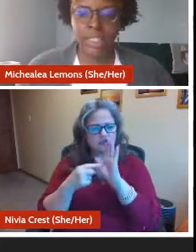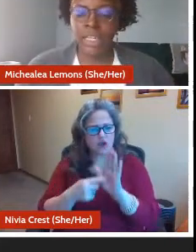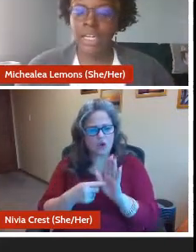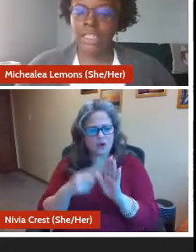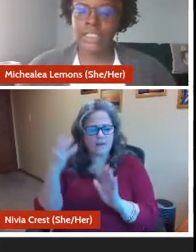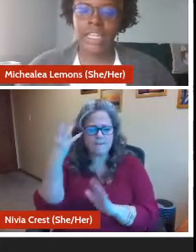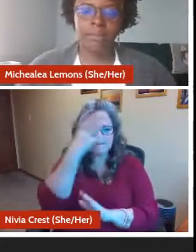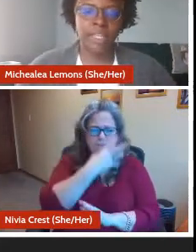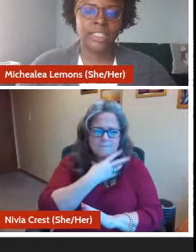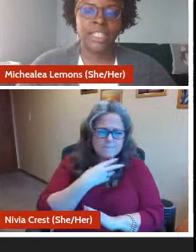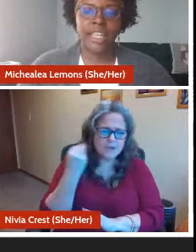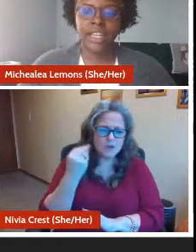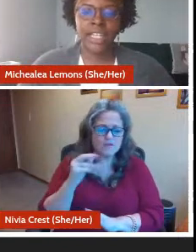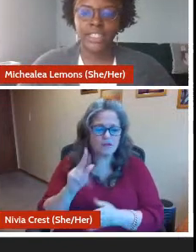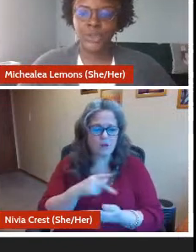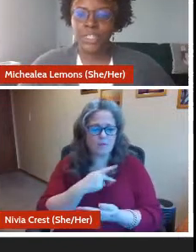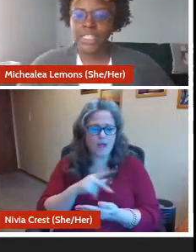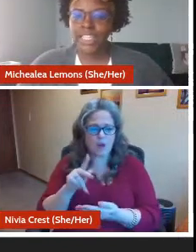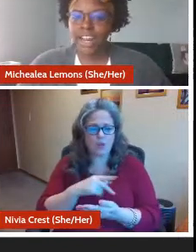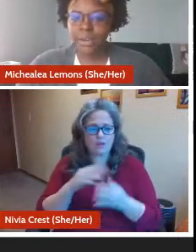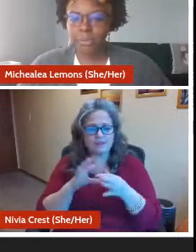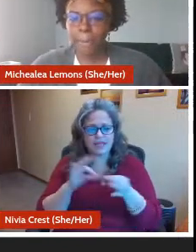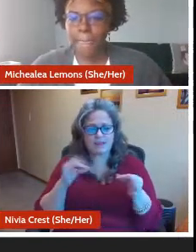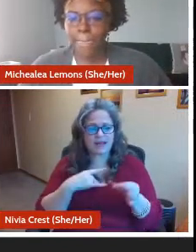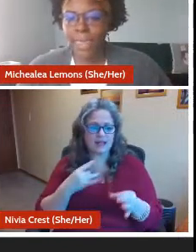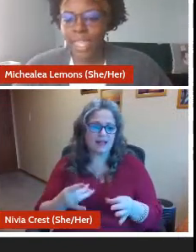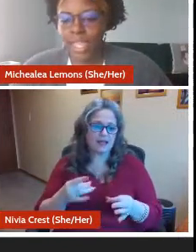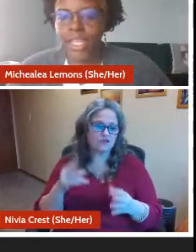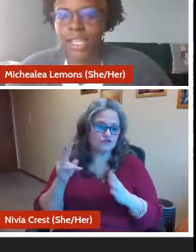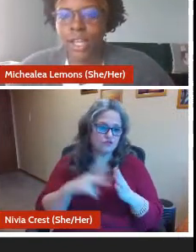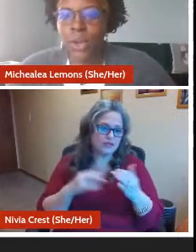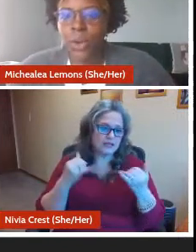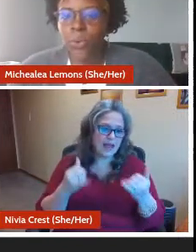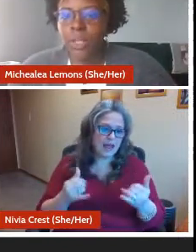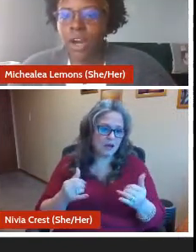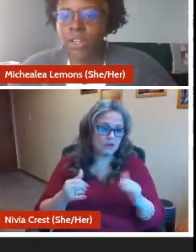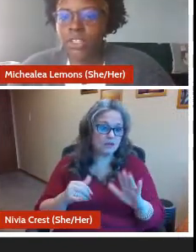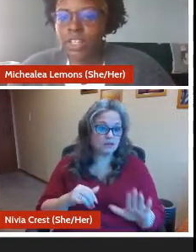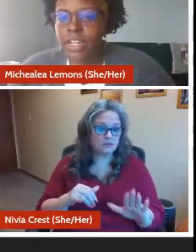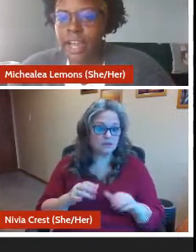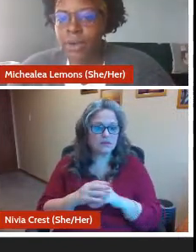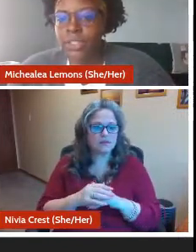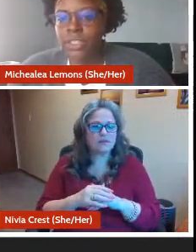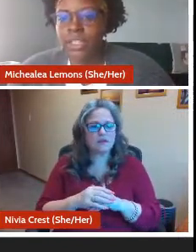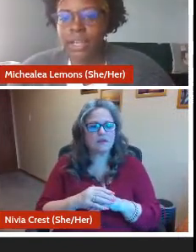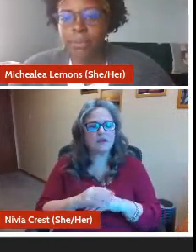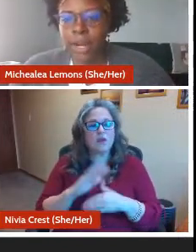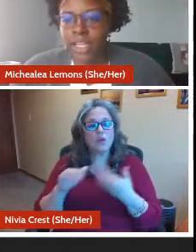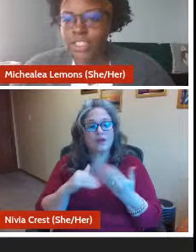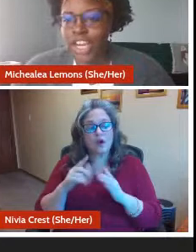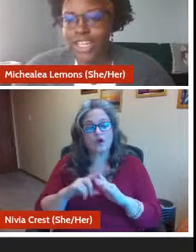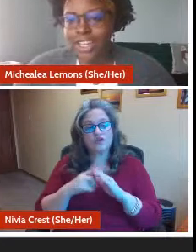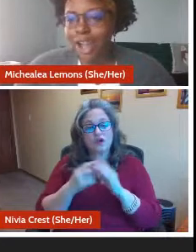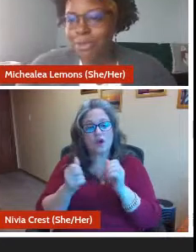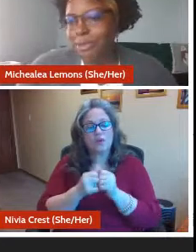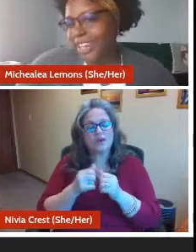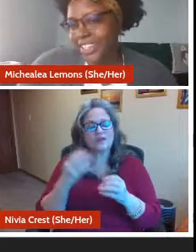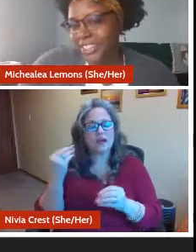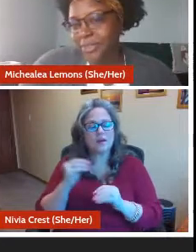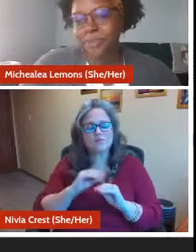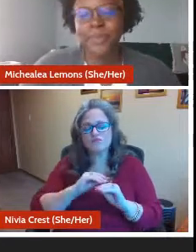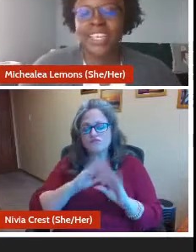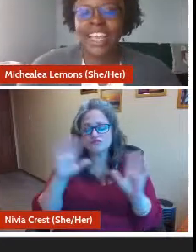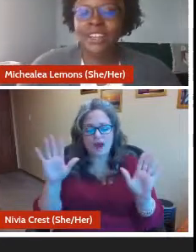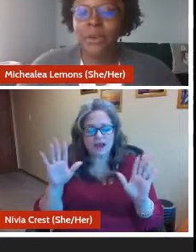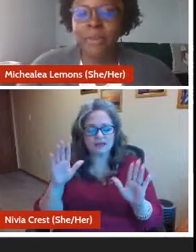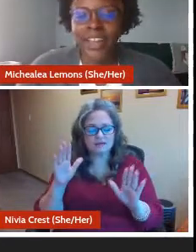poem statement that I'd like to read now. We all start out like bright, shiny copper